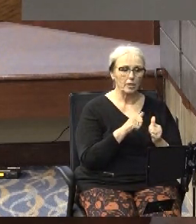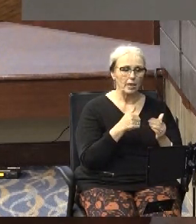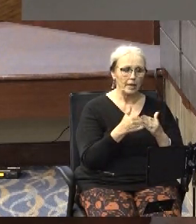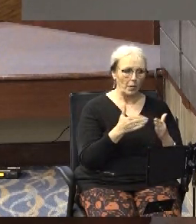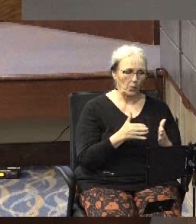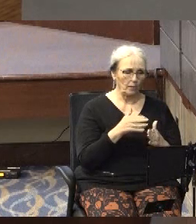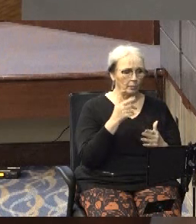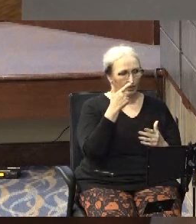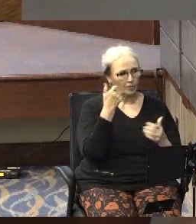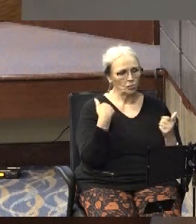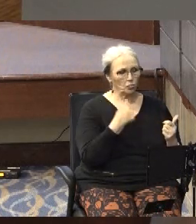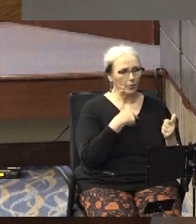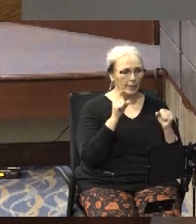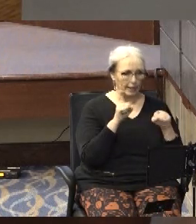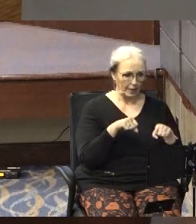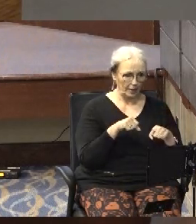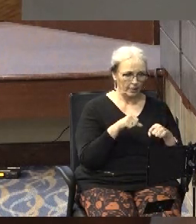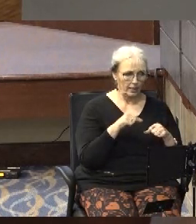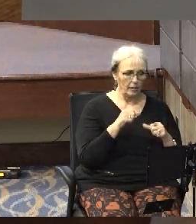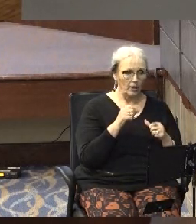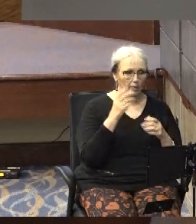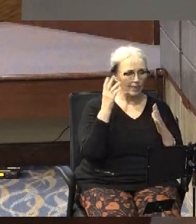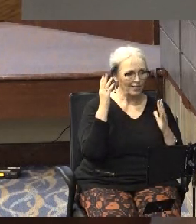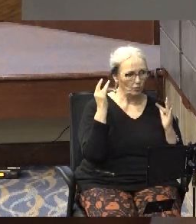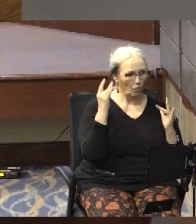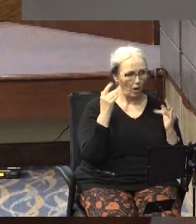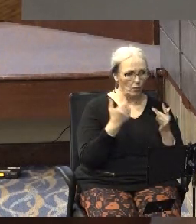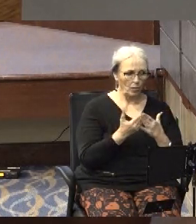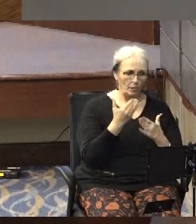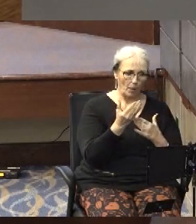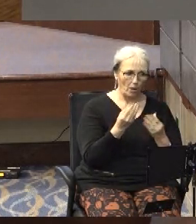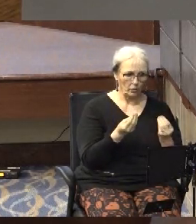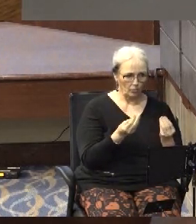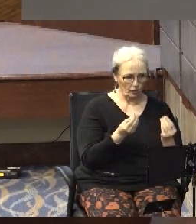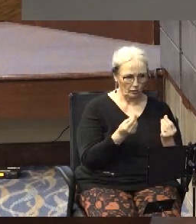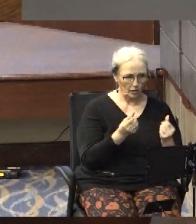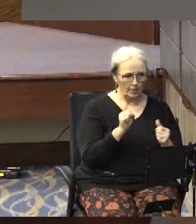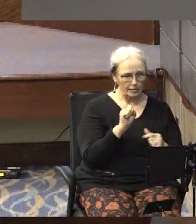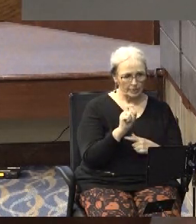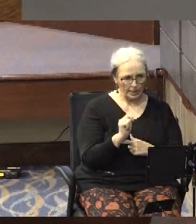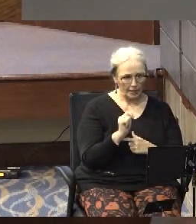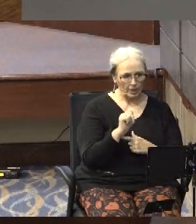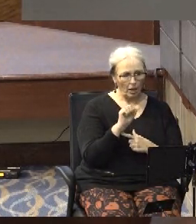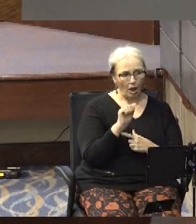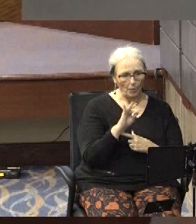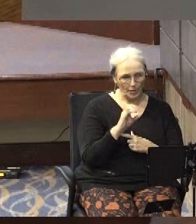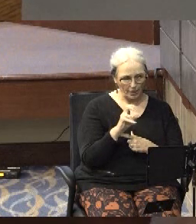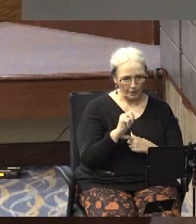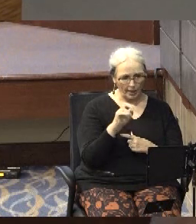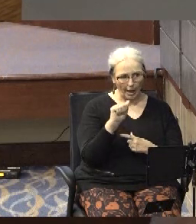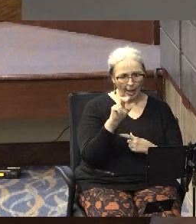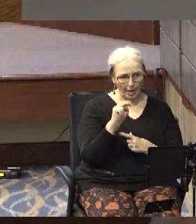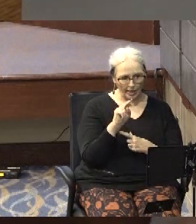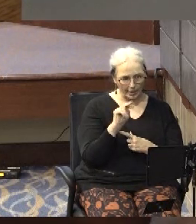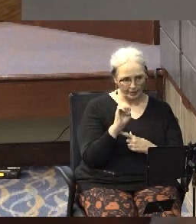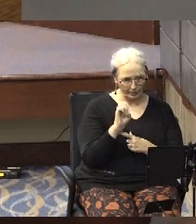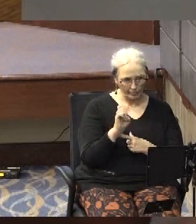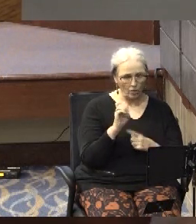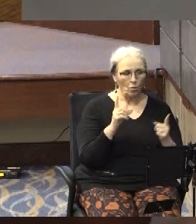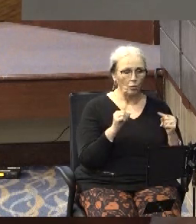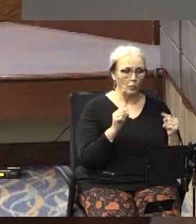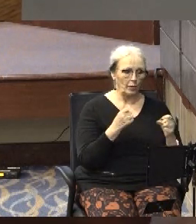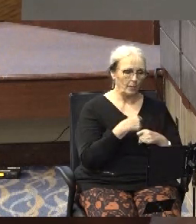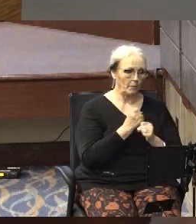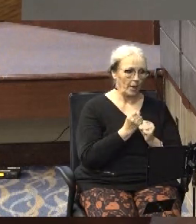can. That had to do in part with why we purchased the building that is now the St. Albans Annex. And when we made an offer